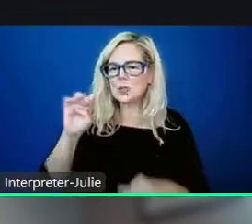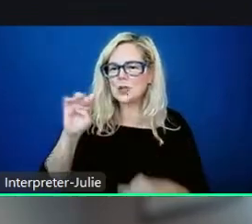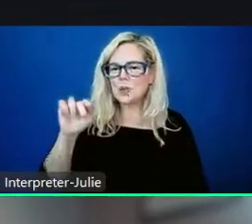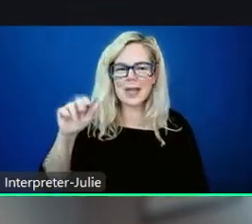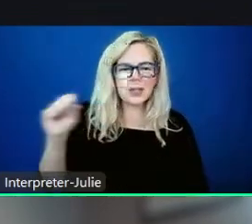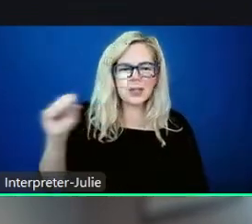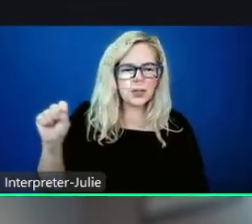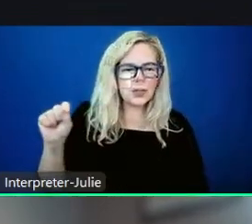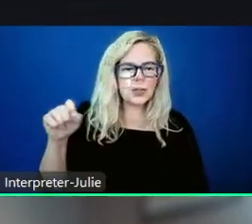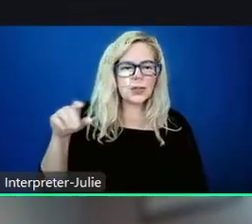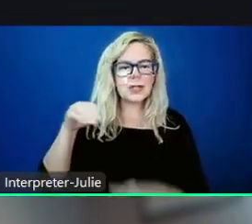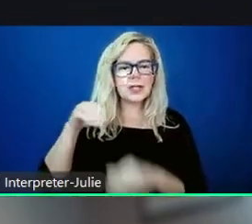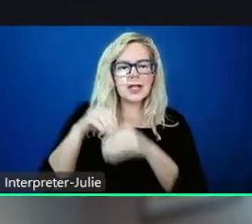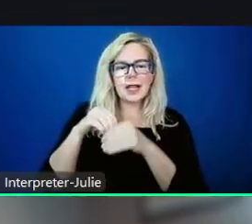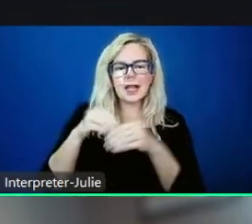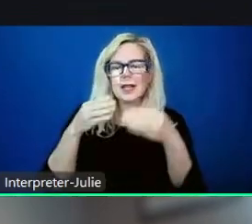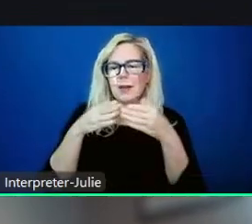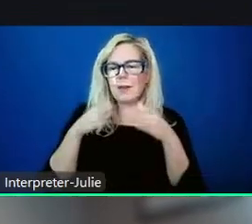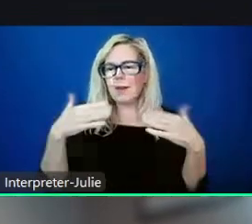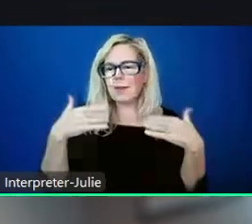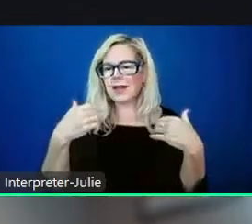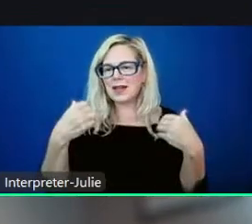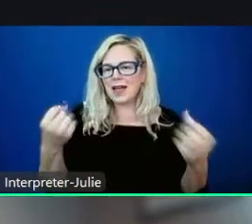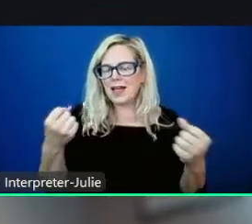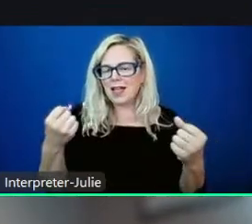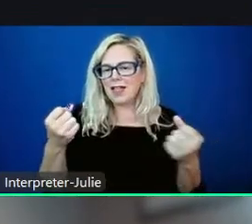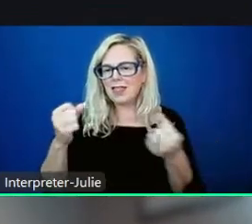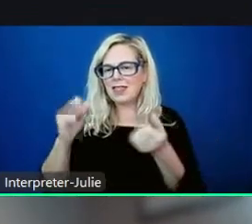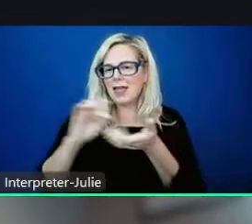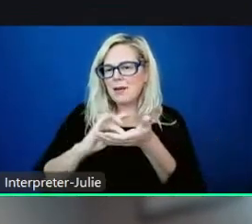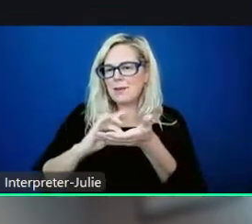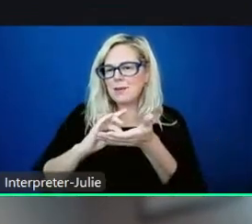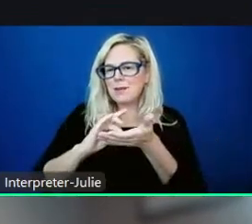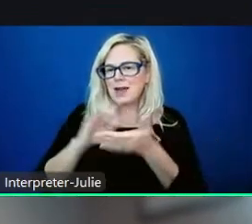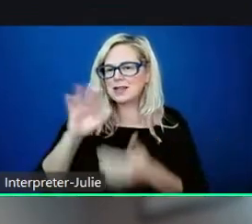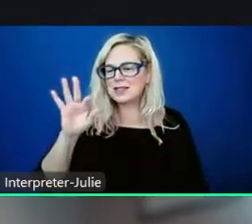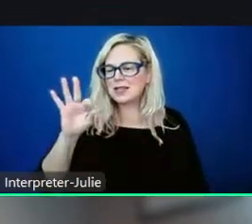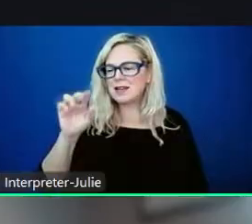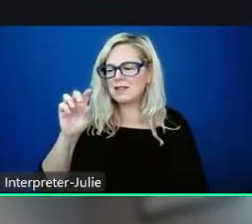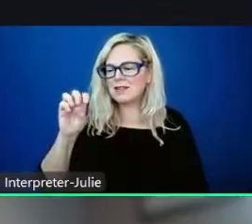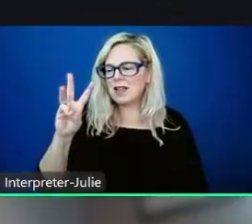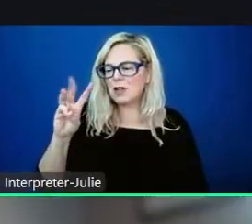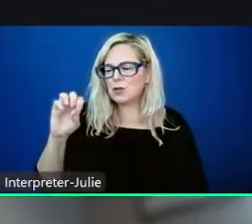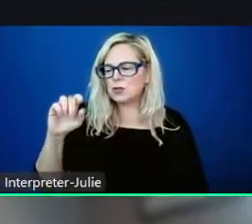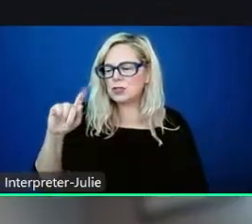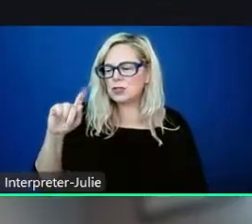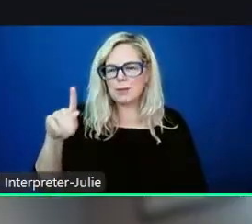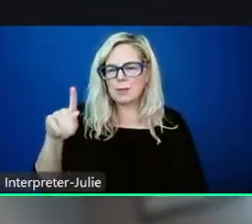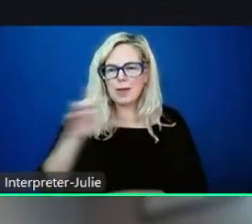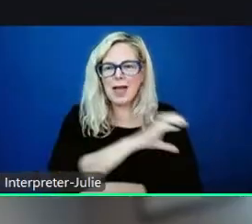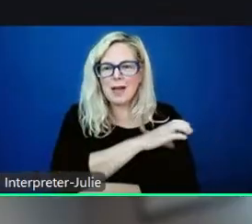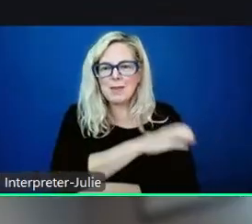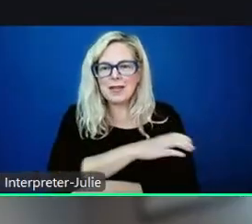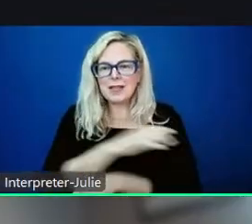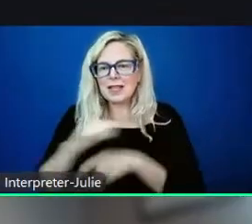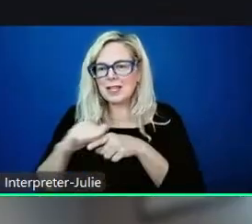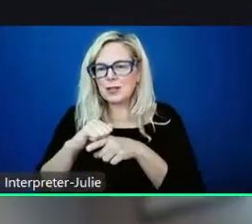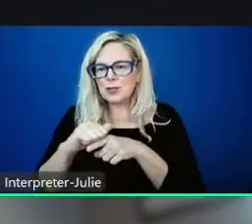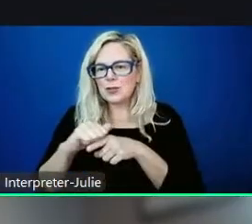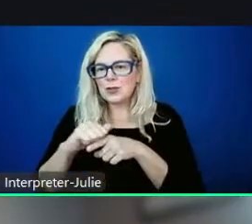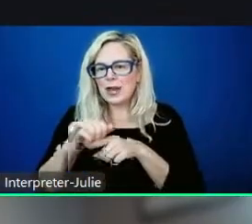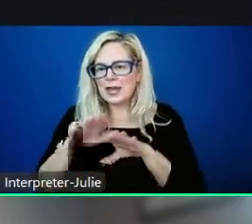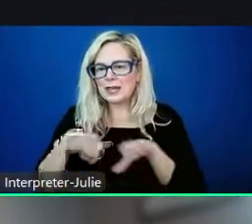in the Public Health and Preventive Medicine Fellowship. Clinically, I'm trained as a pediatrician and also as a public health